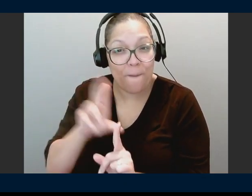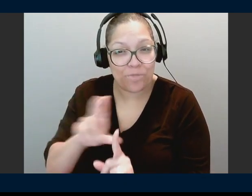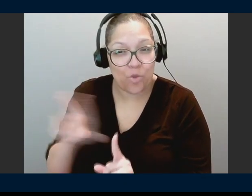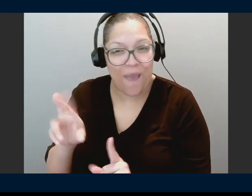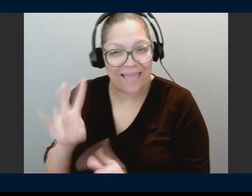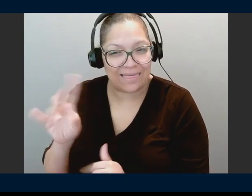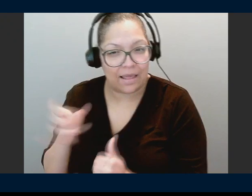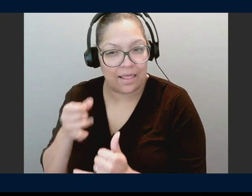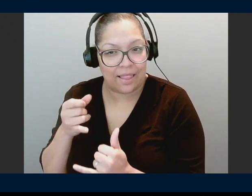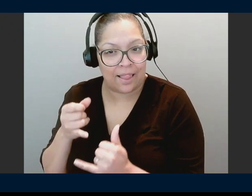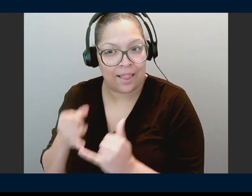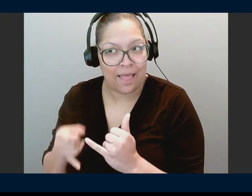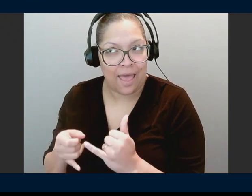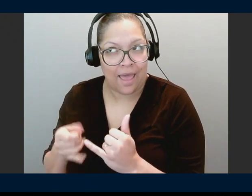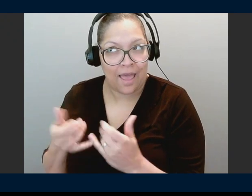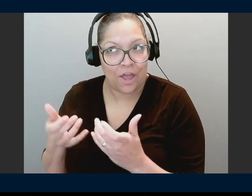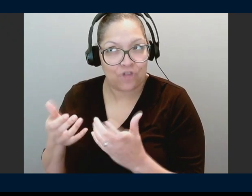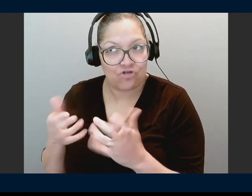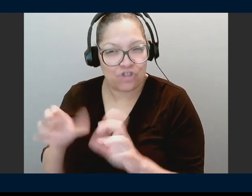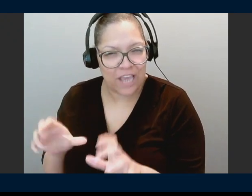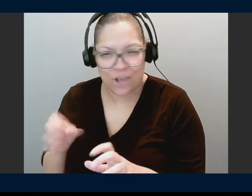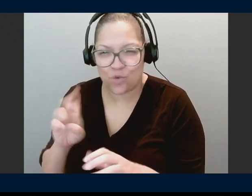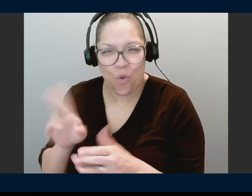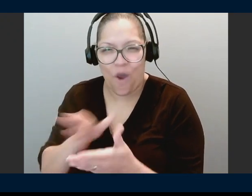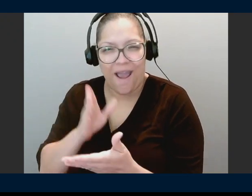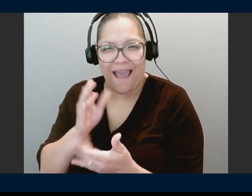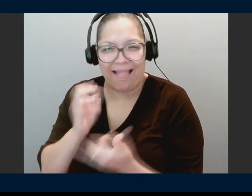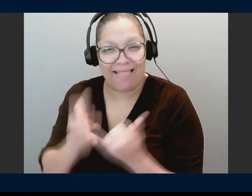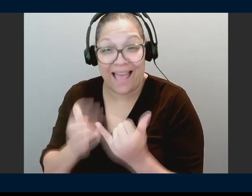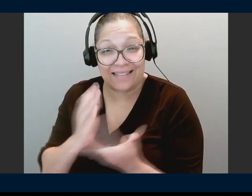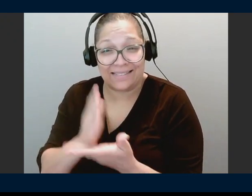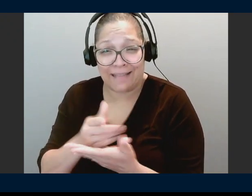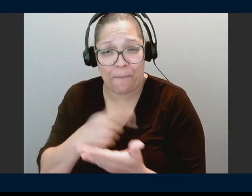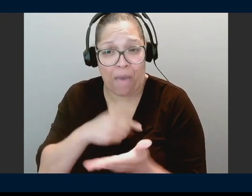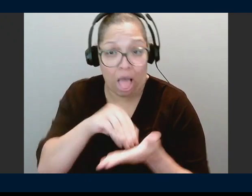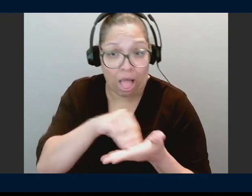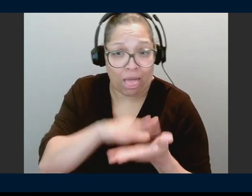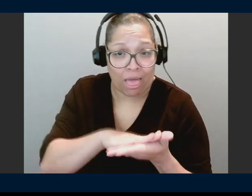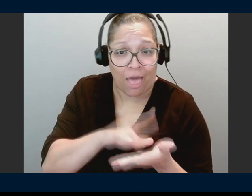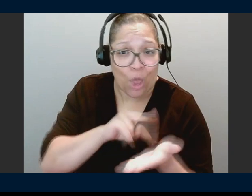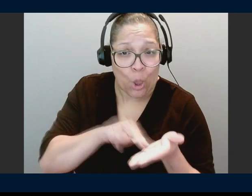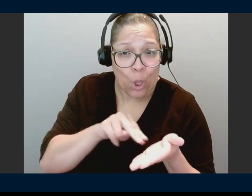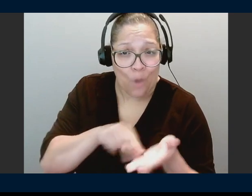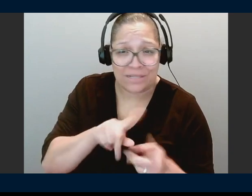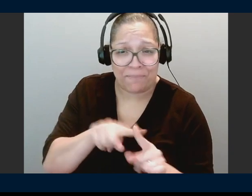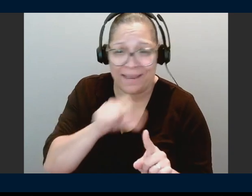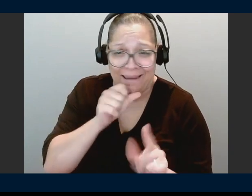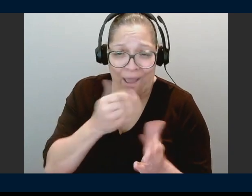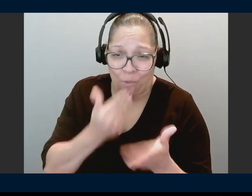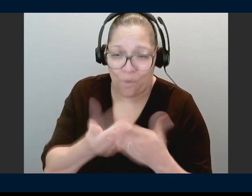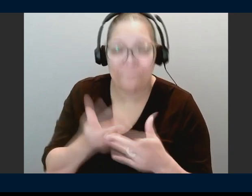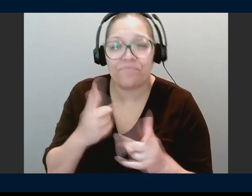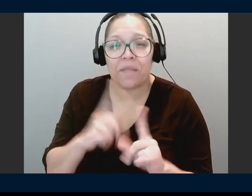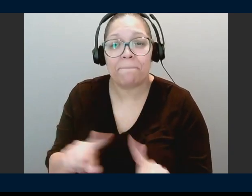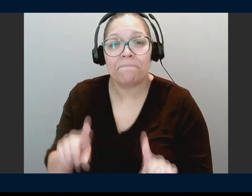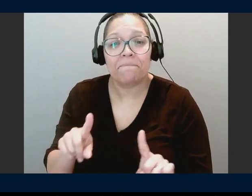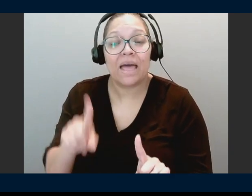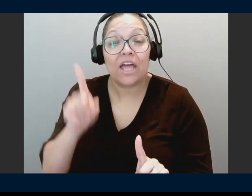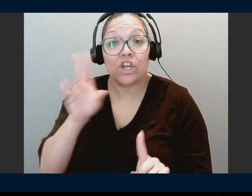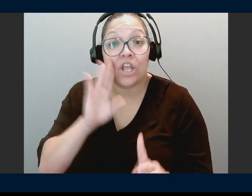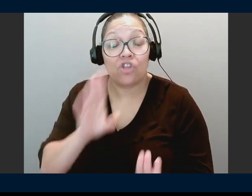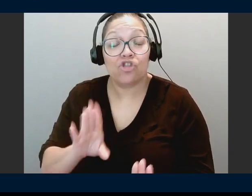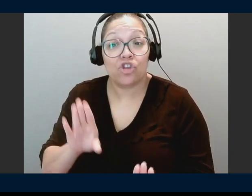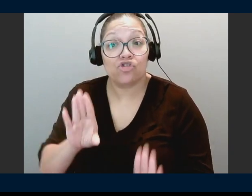last chance or last stop, I don't know, I took notes and not very well. By a show of like hands, out of the 10 of you, are